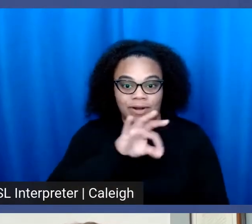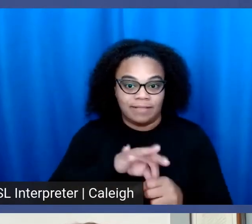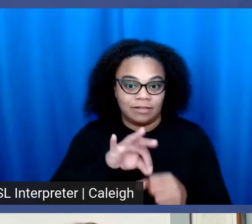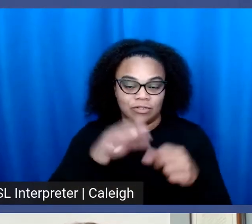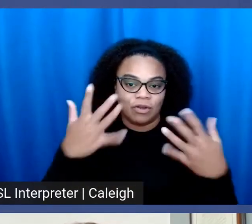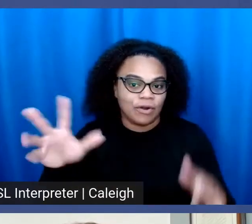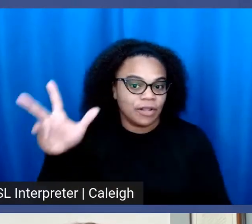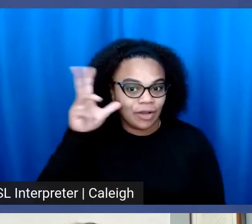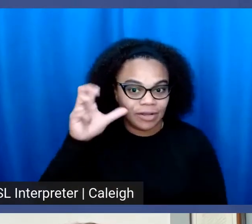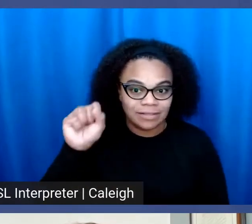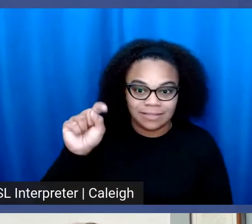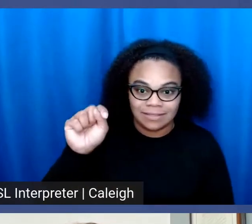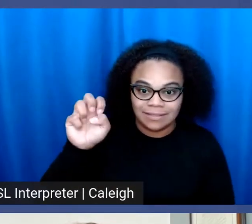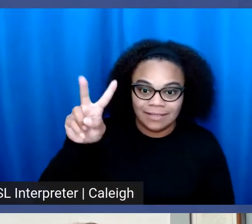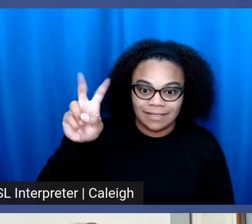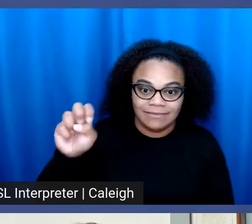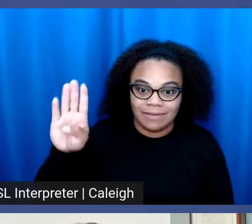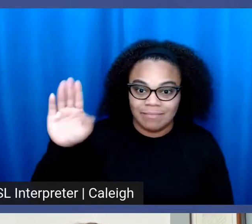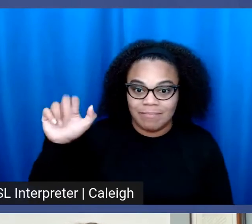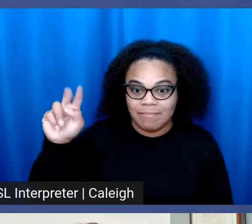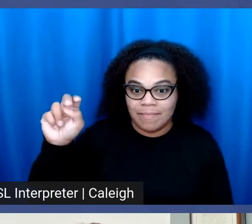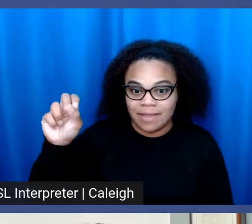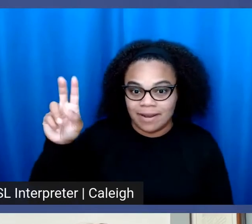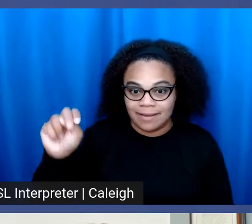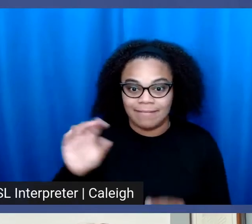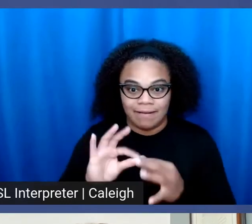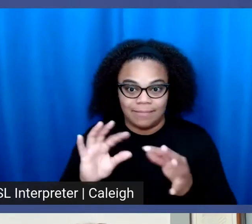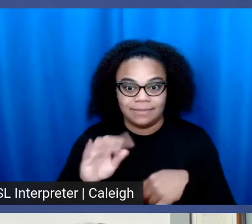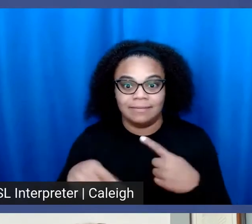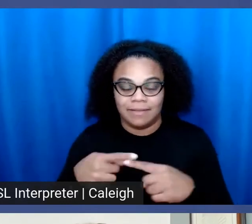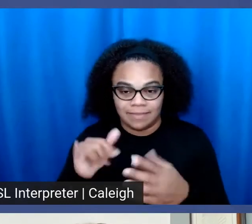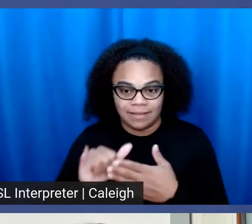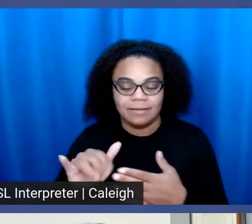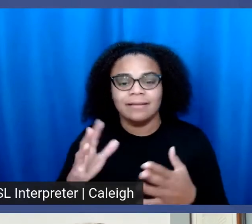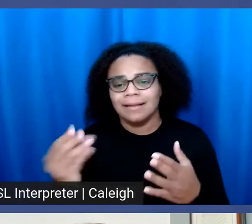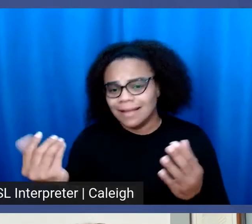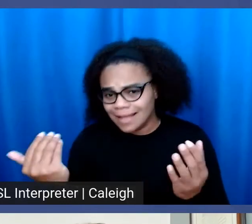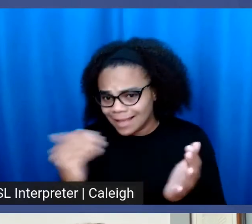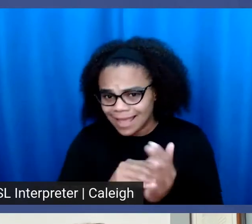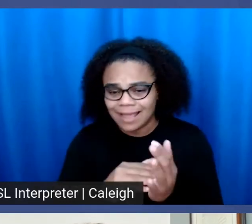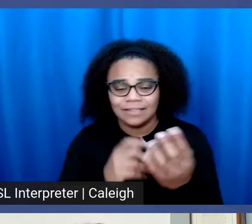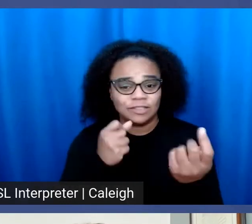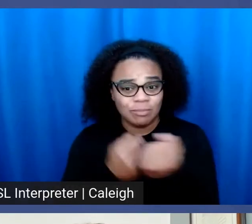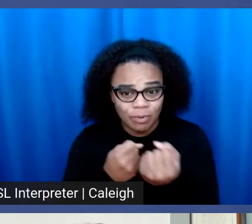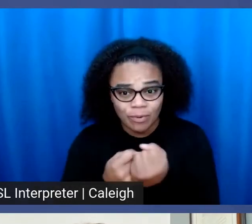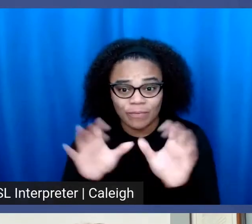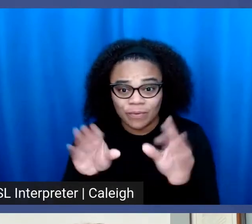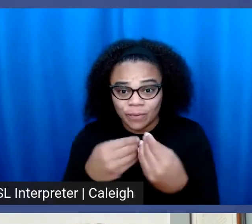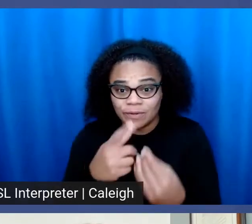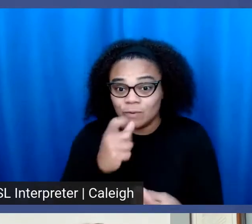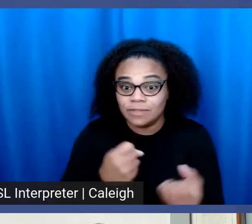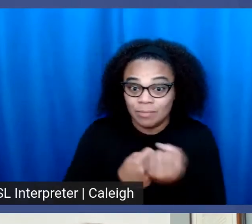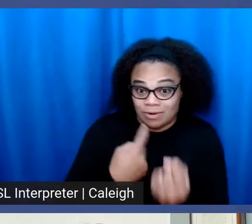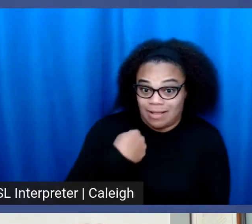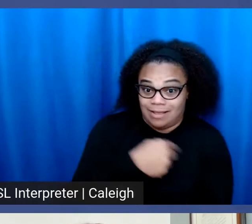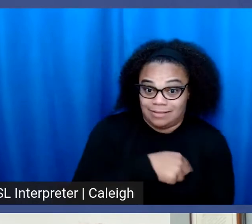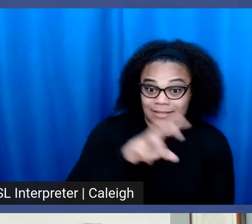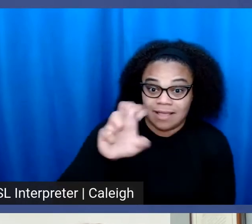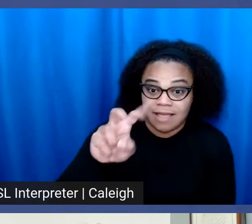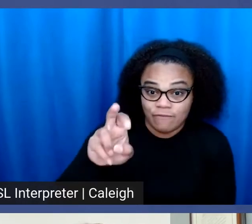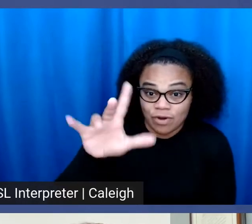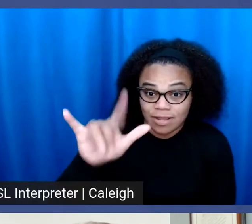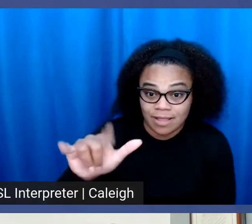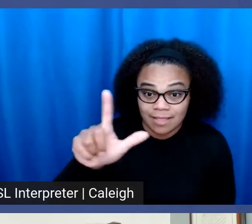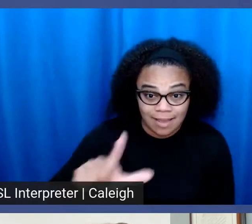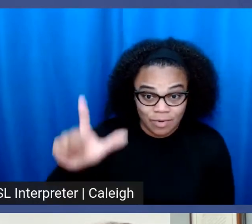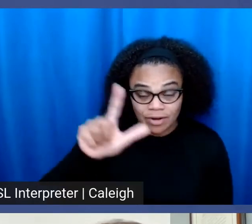Bannon commenting on that. And again, support the organizations that support us. Every library, Unite Against Book Bans,